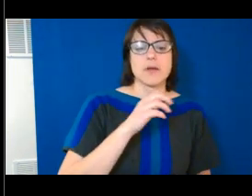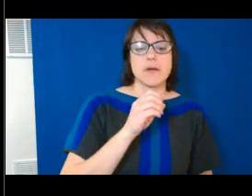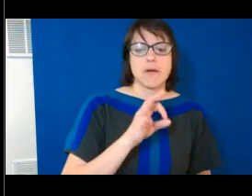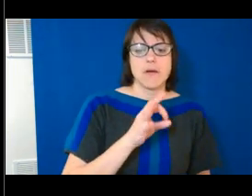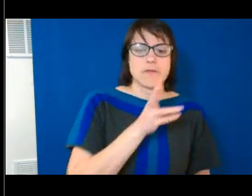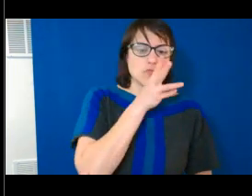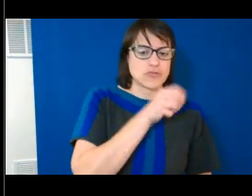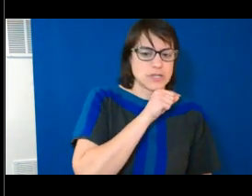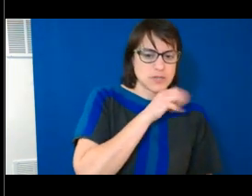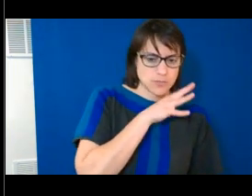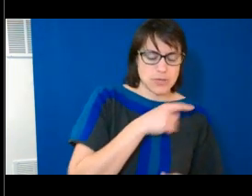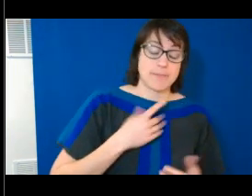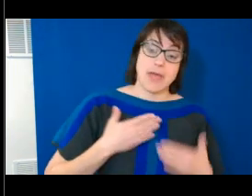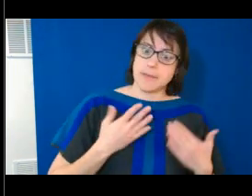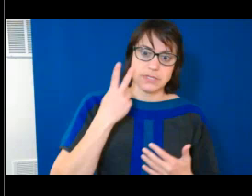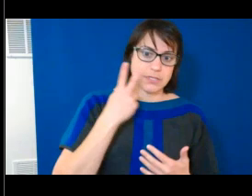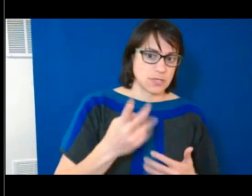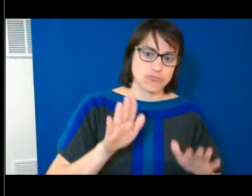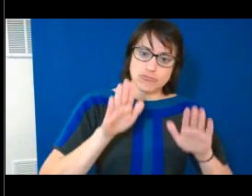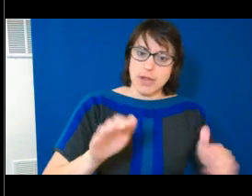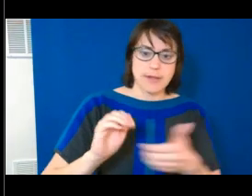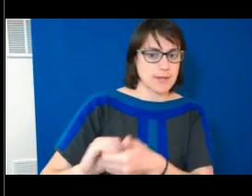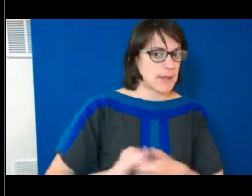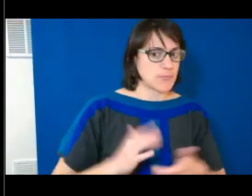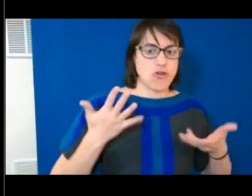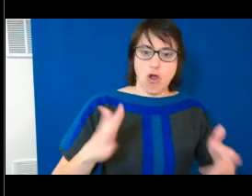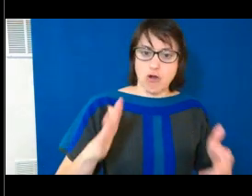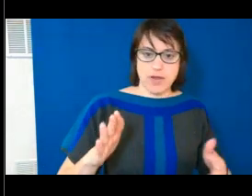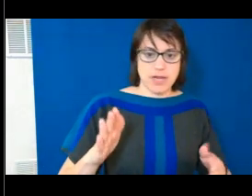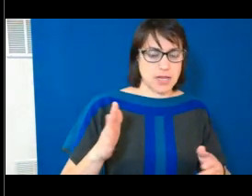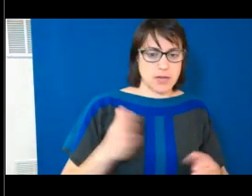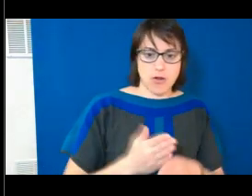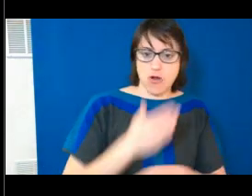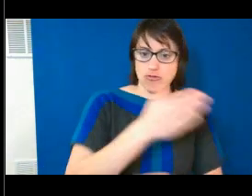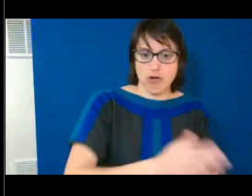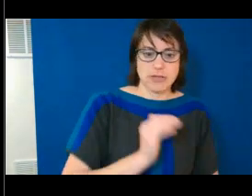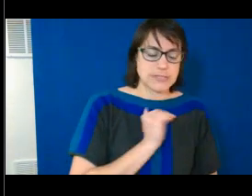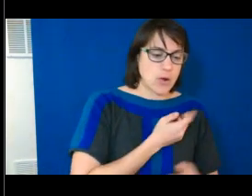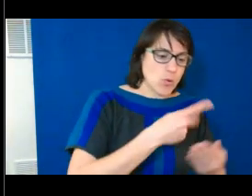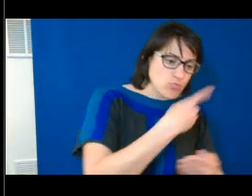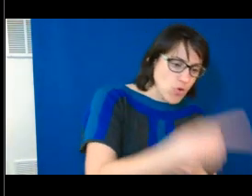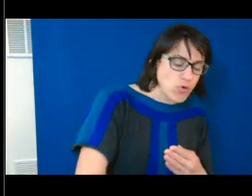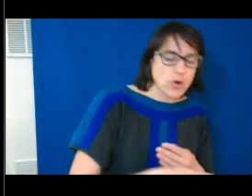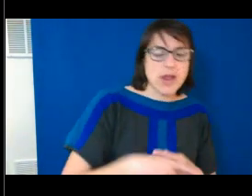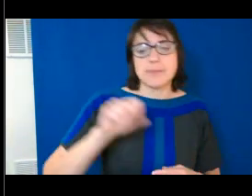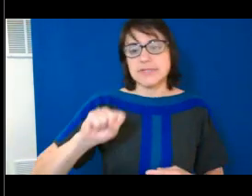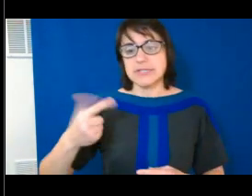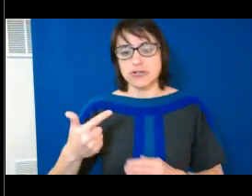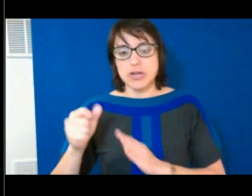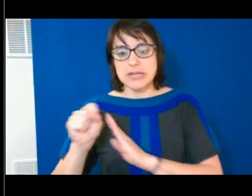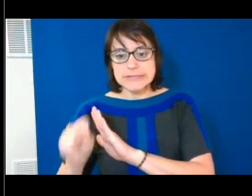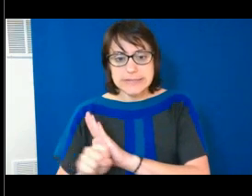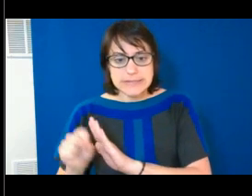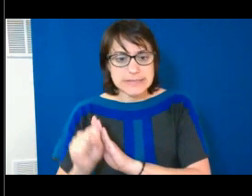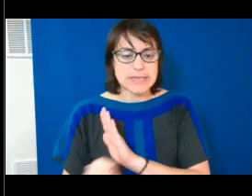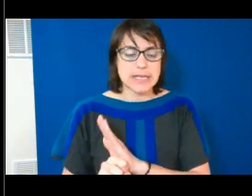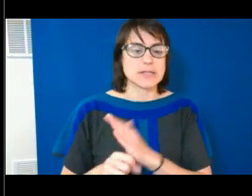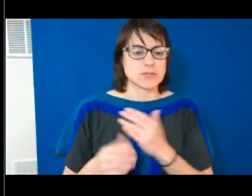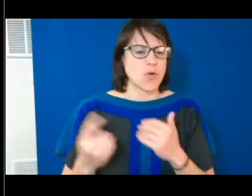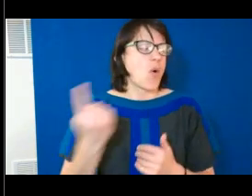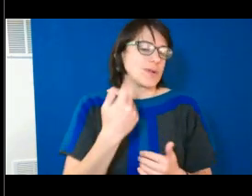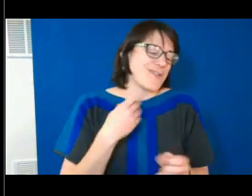just great collaboration already across our program and the Sea Grant states. And there's always an opportunity to do